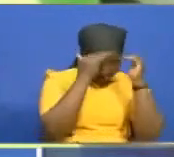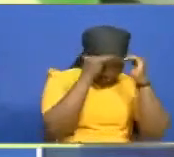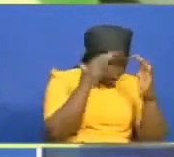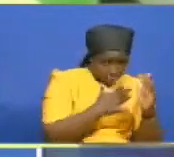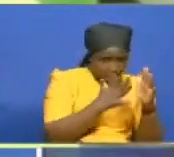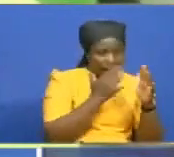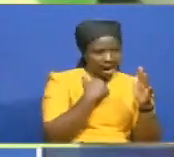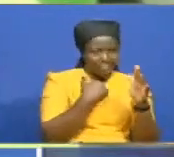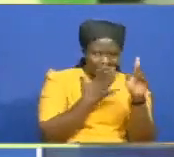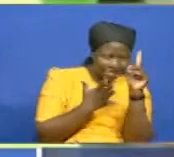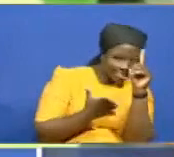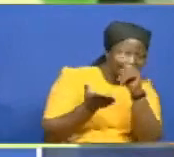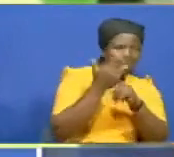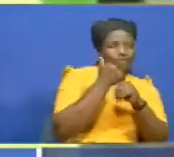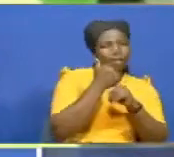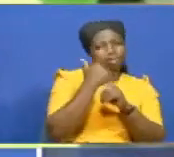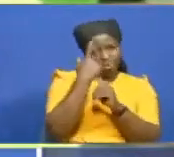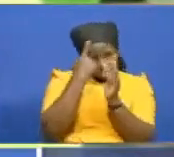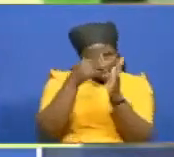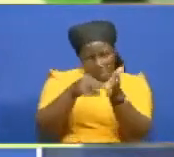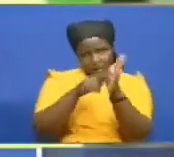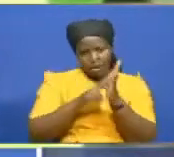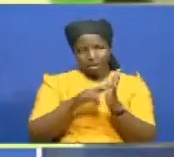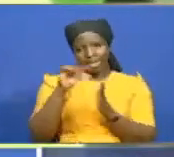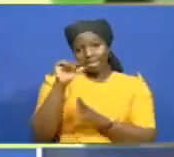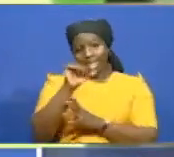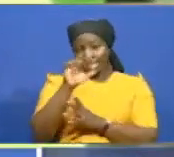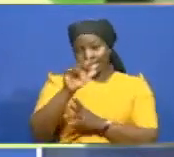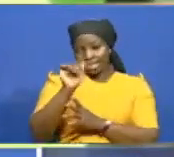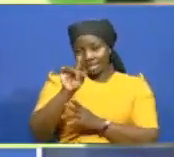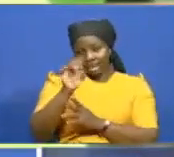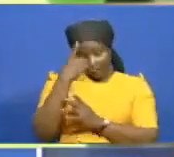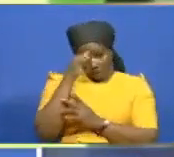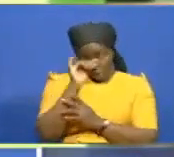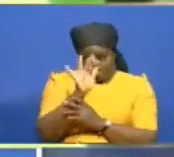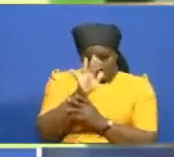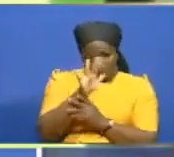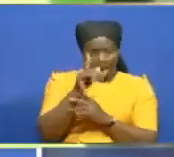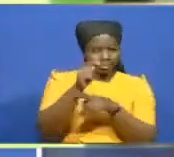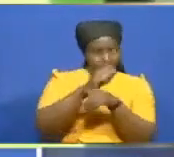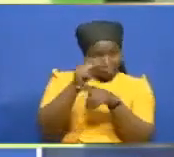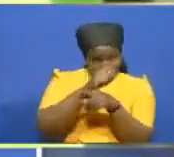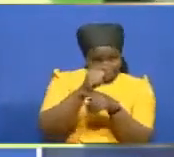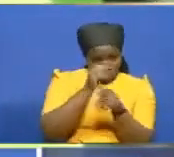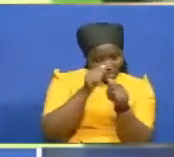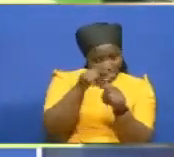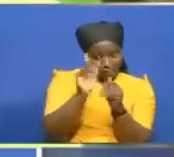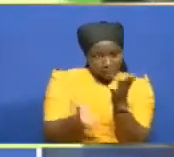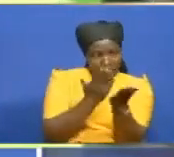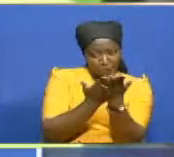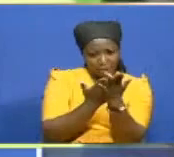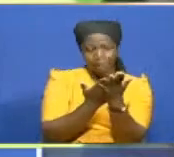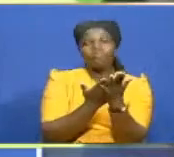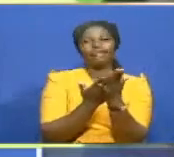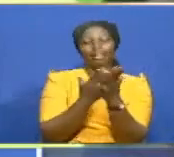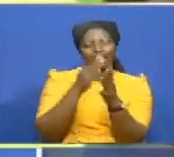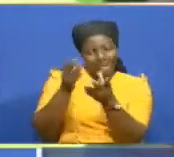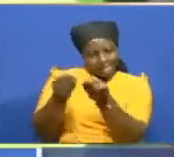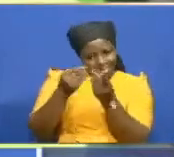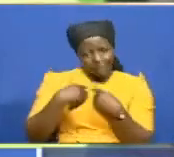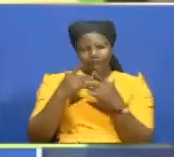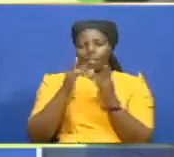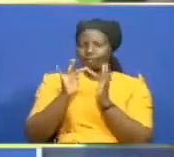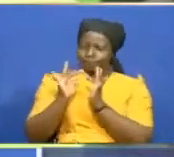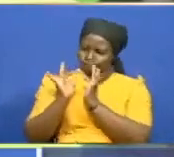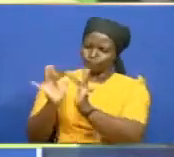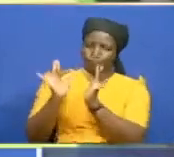student amepata the grades ya ile course ana apply, anatumiwa barua online kwa ile email